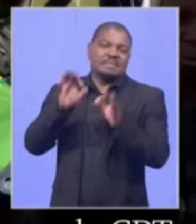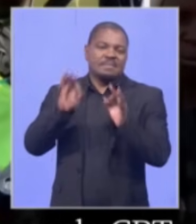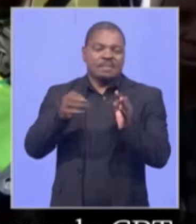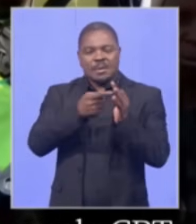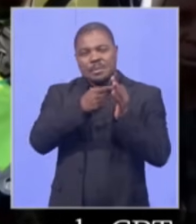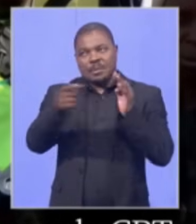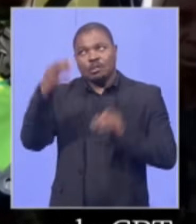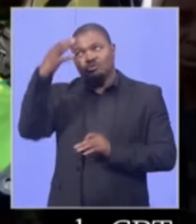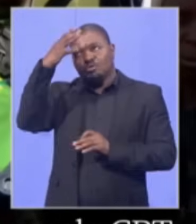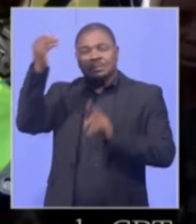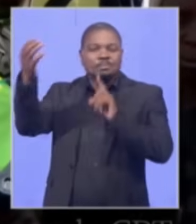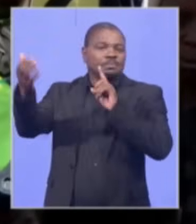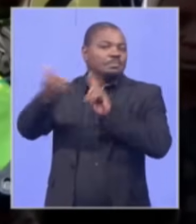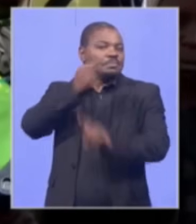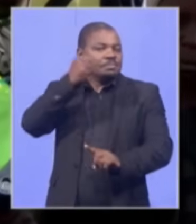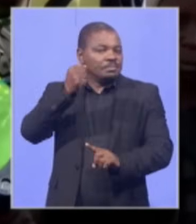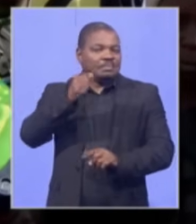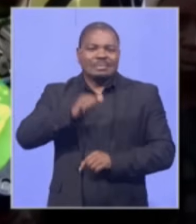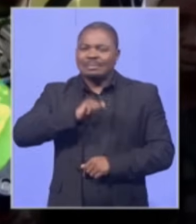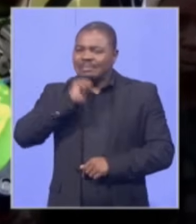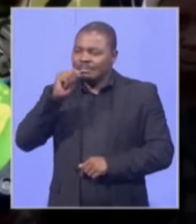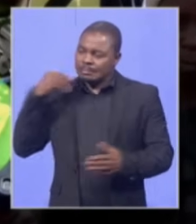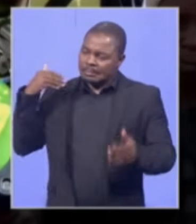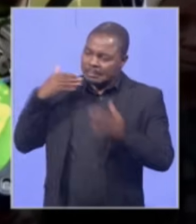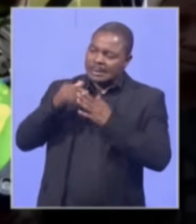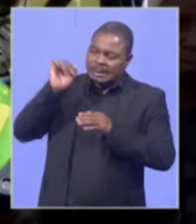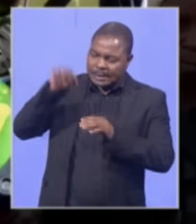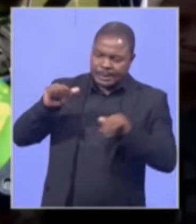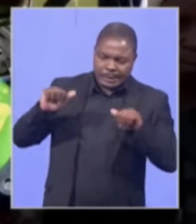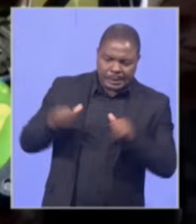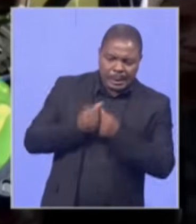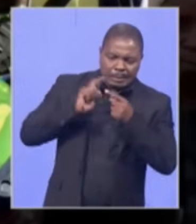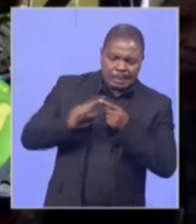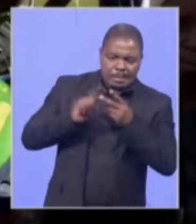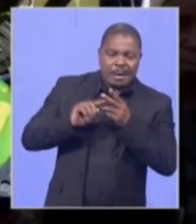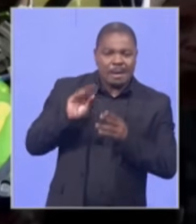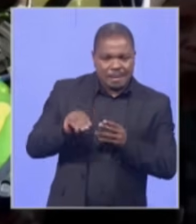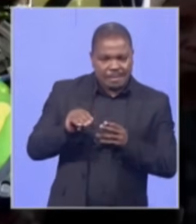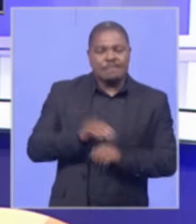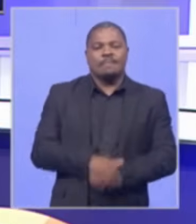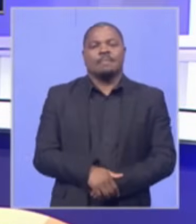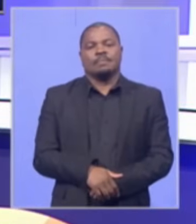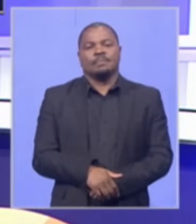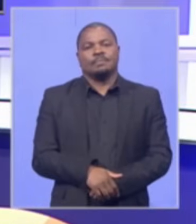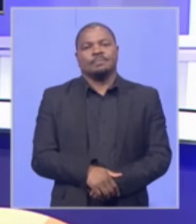ditoro tša bona di phethegile go sa šetšwe ditlhotlho tšeo ba kopanego natšo.